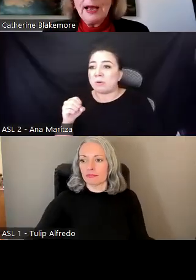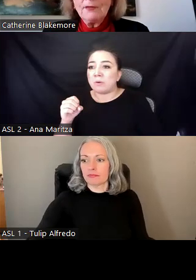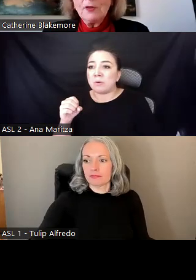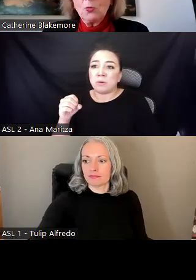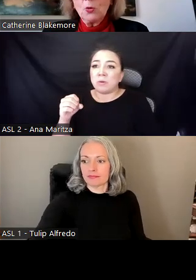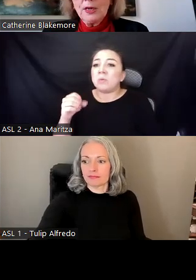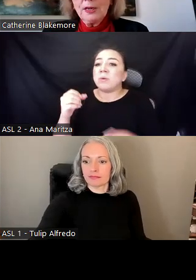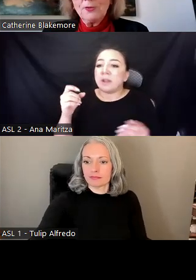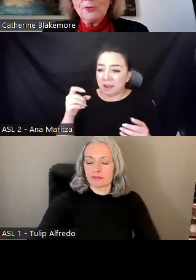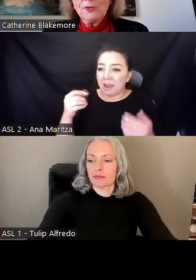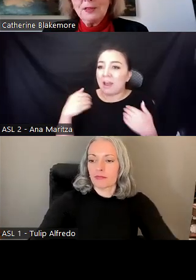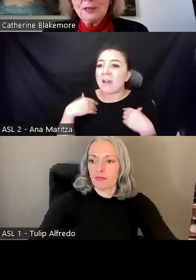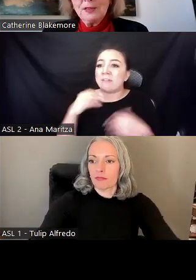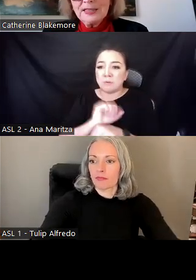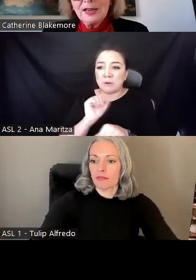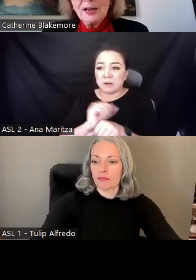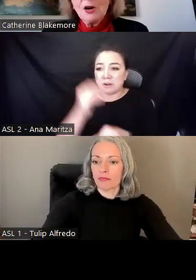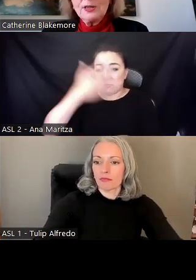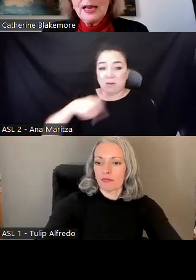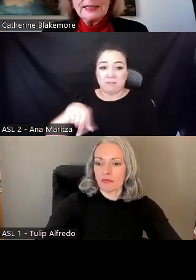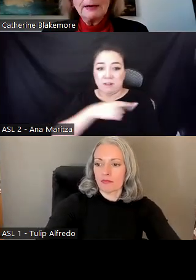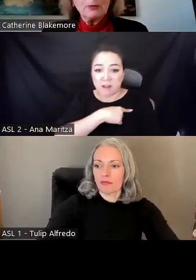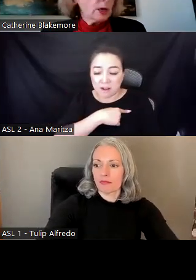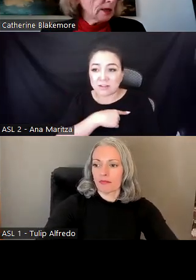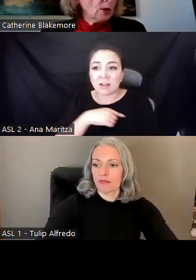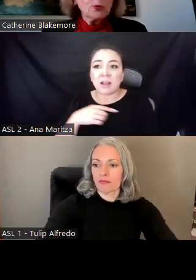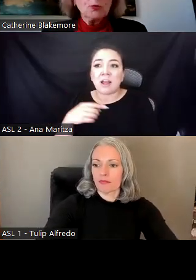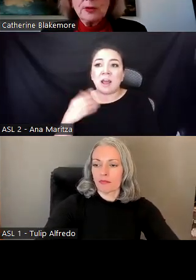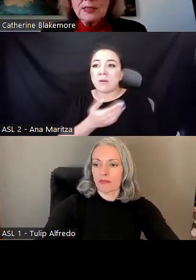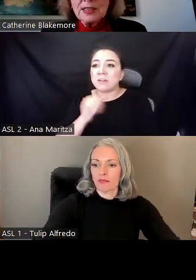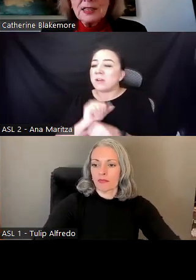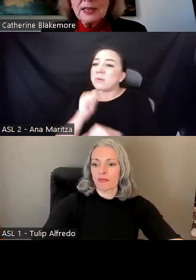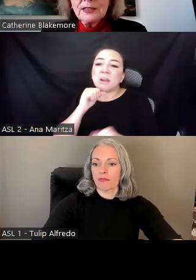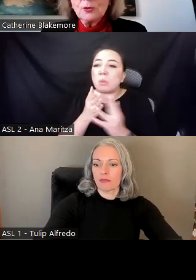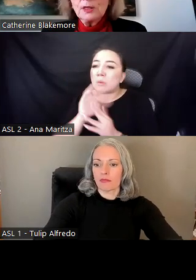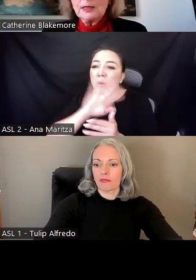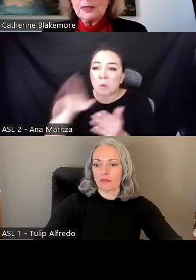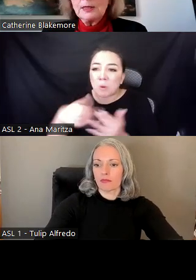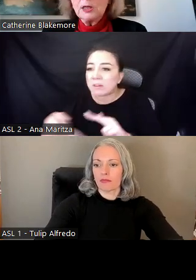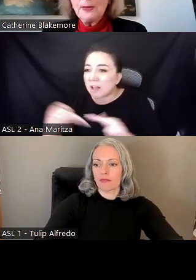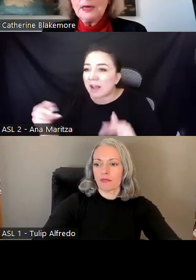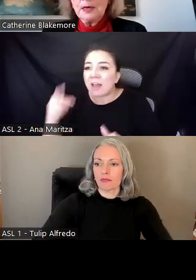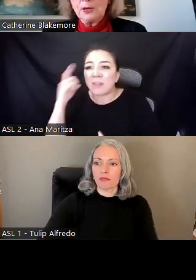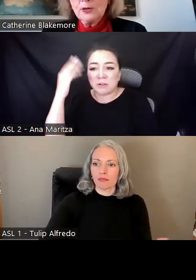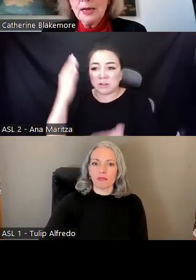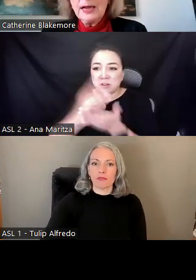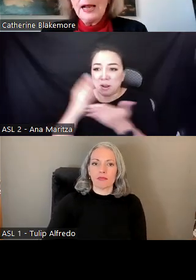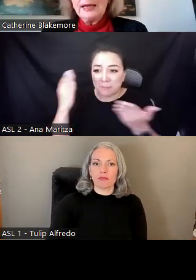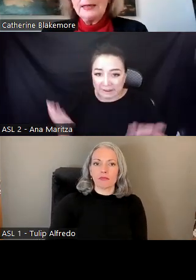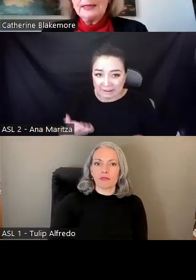we have our work in front of us, our task, and we're not going to go through the rest of the slides. I think we're going to stop